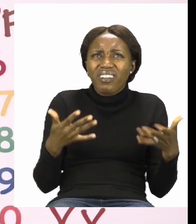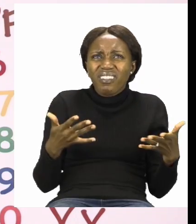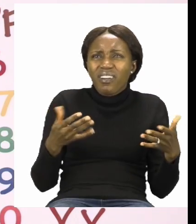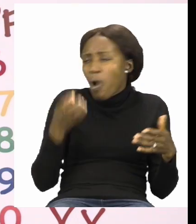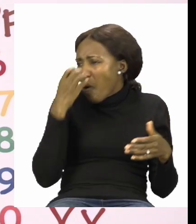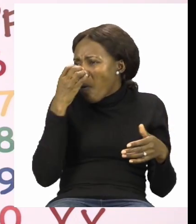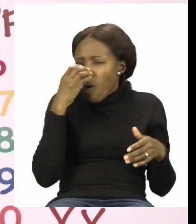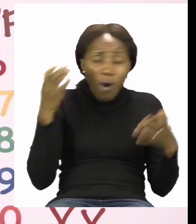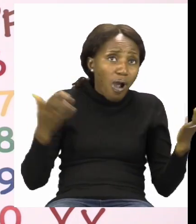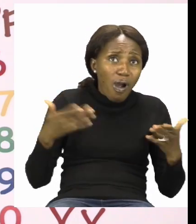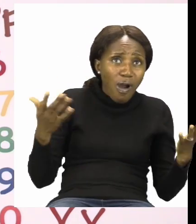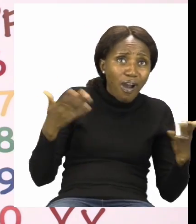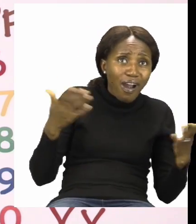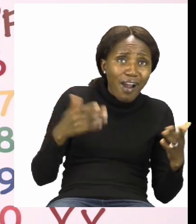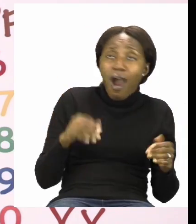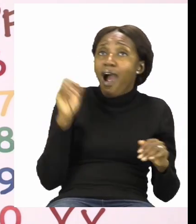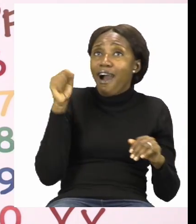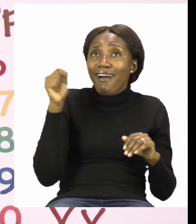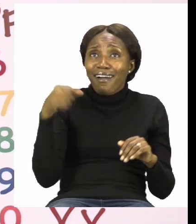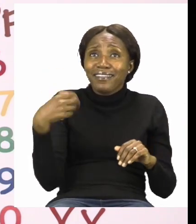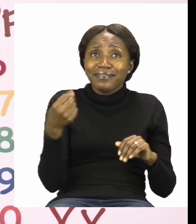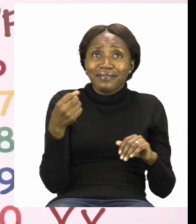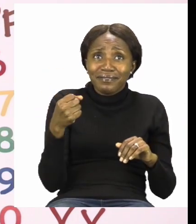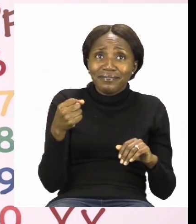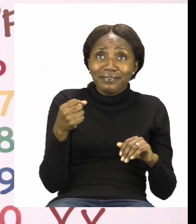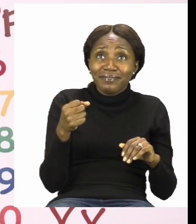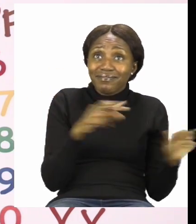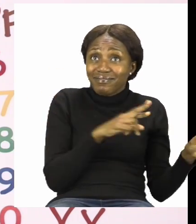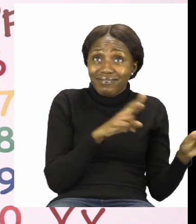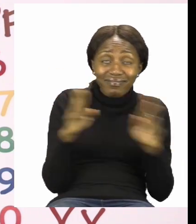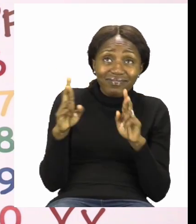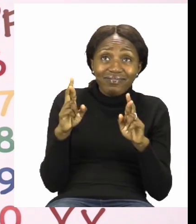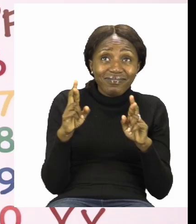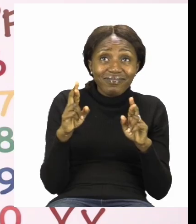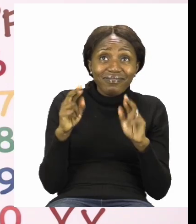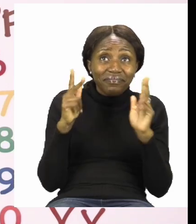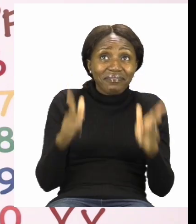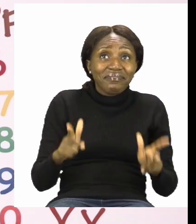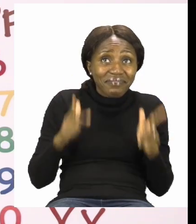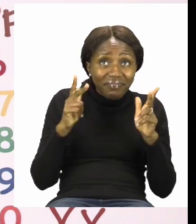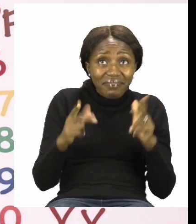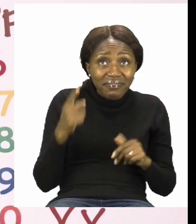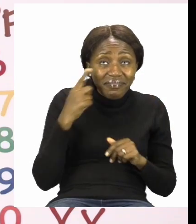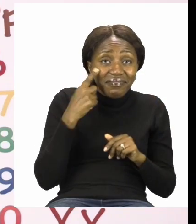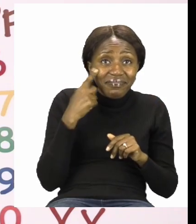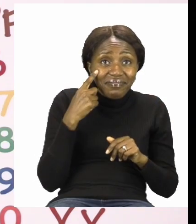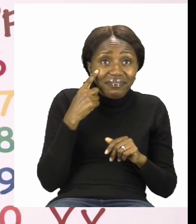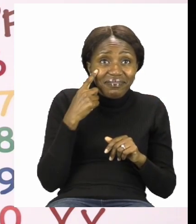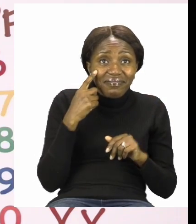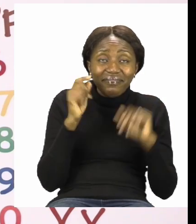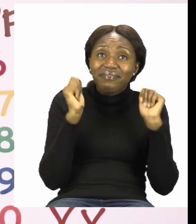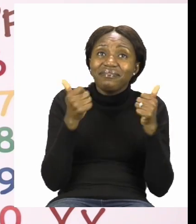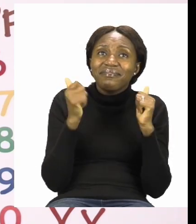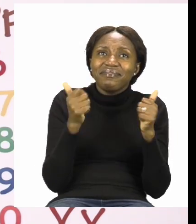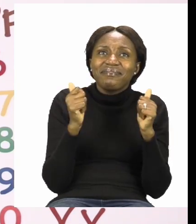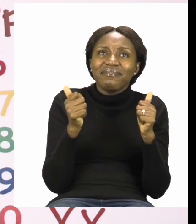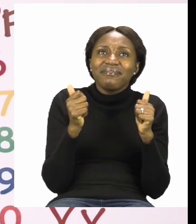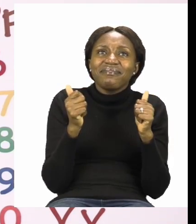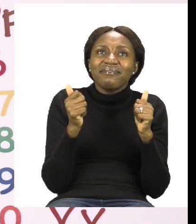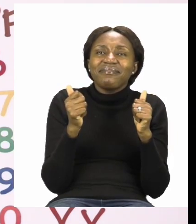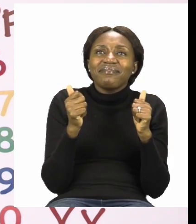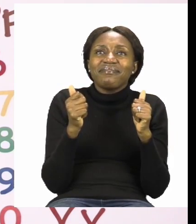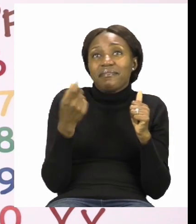here. Oh, there he is. Are you ready to go on a train, Sashi? Wonderful. So,